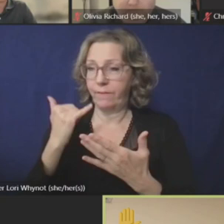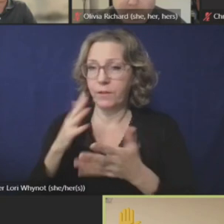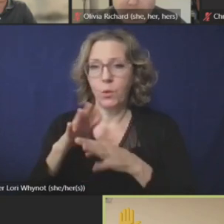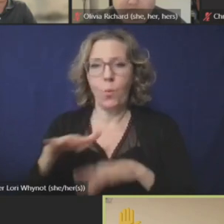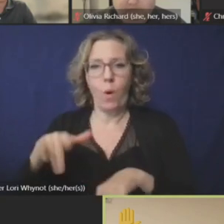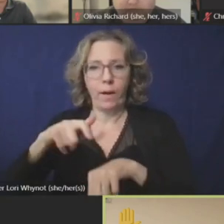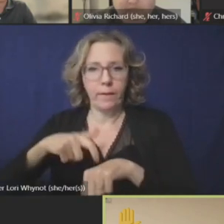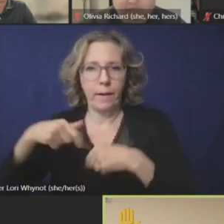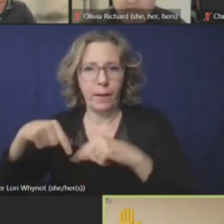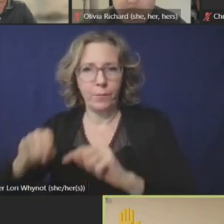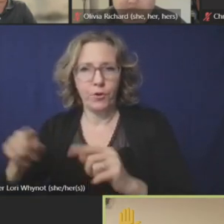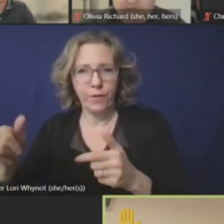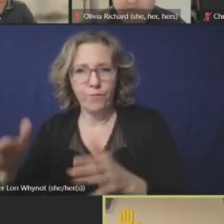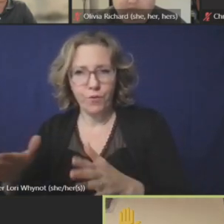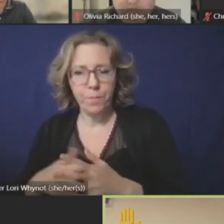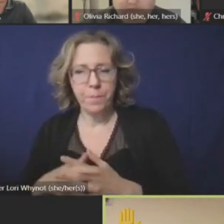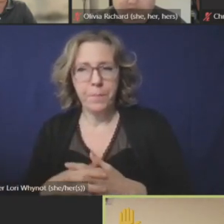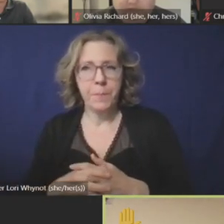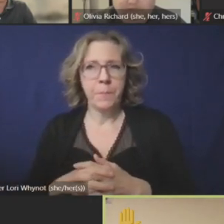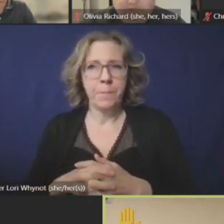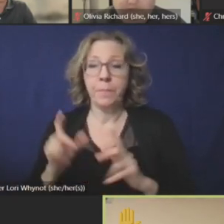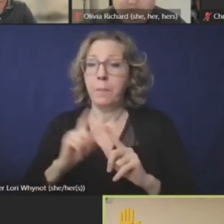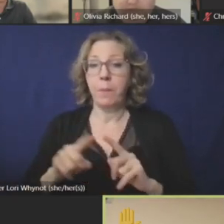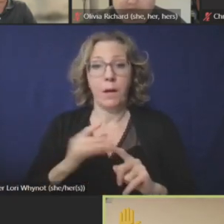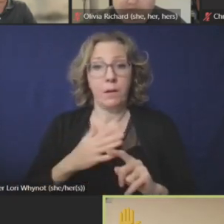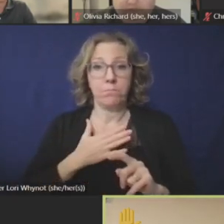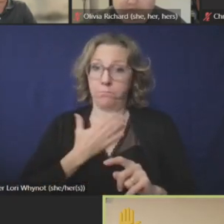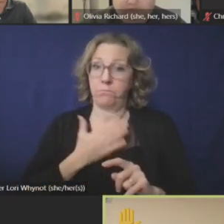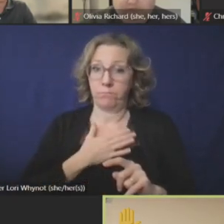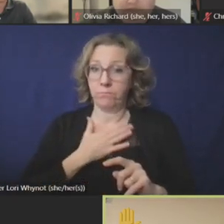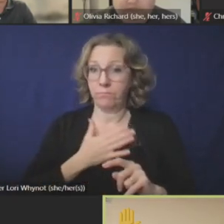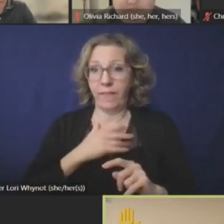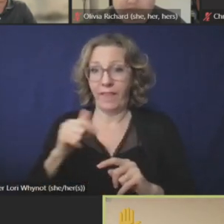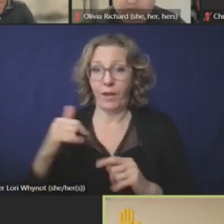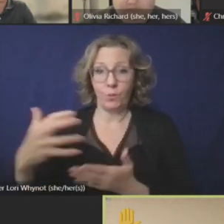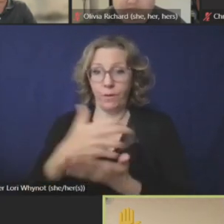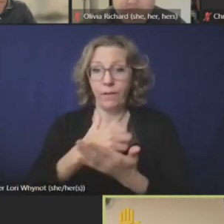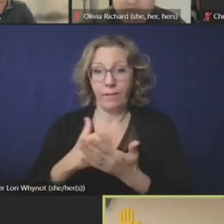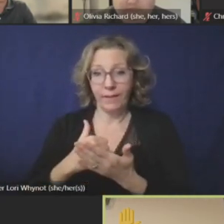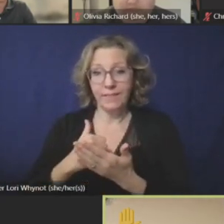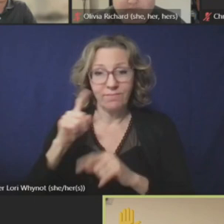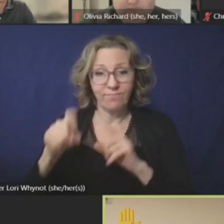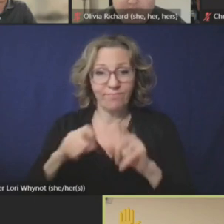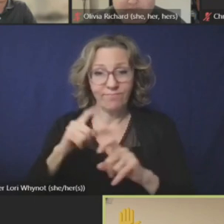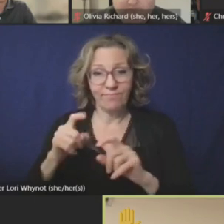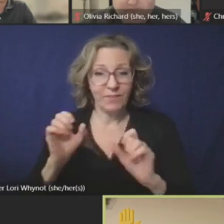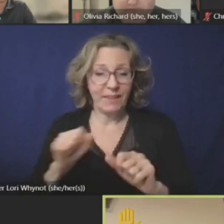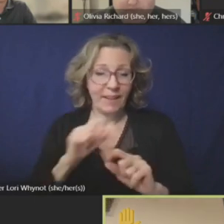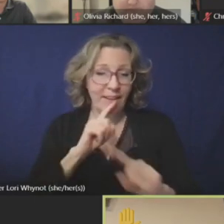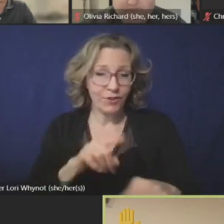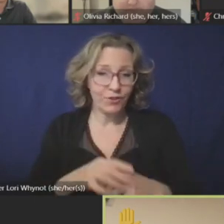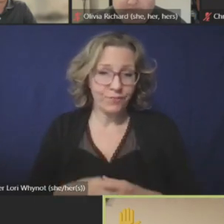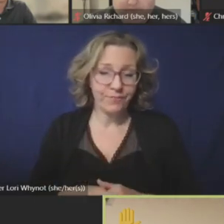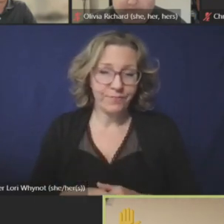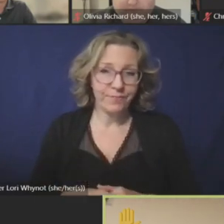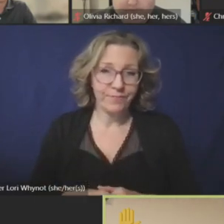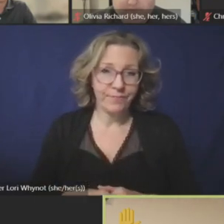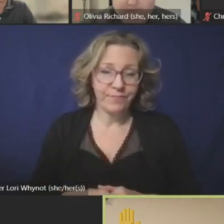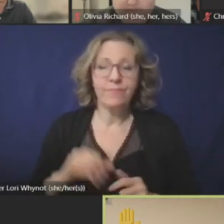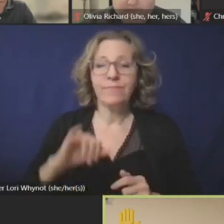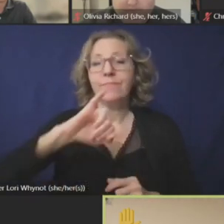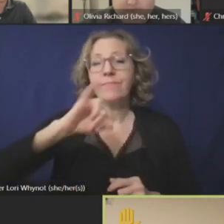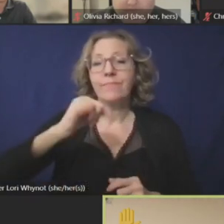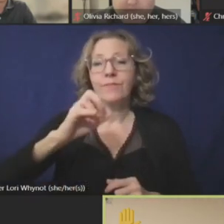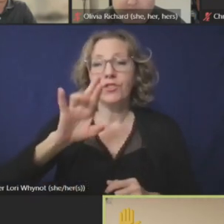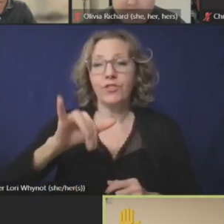that's helpful to know that you've been collecting those and will be putting the Jerry raises a very good point.